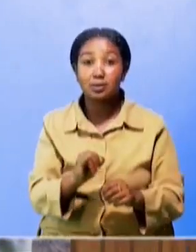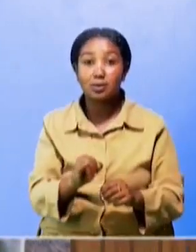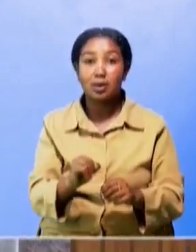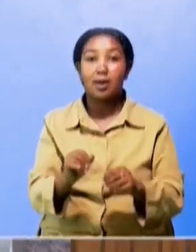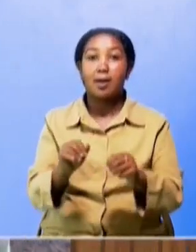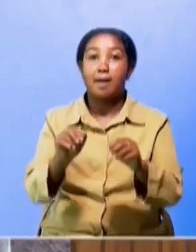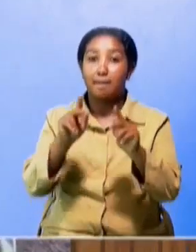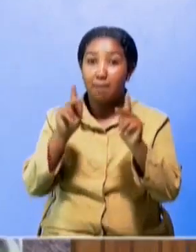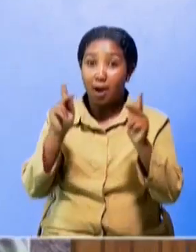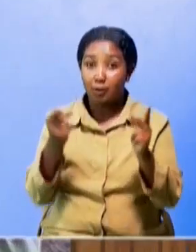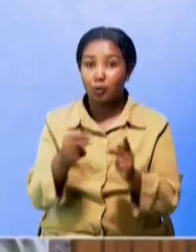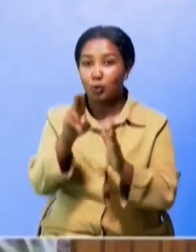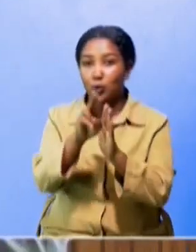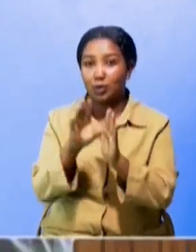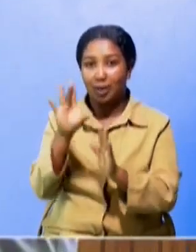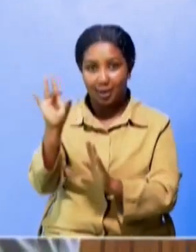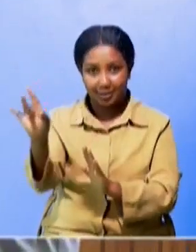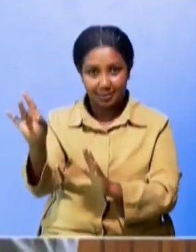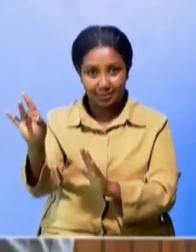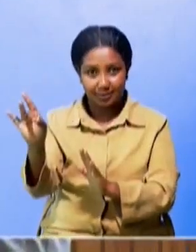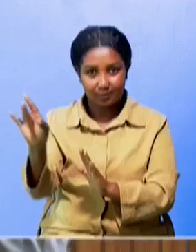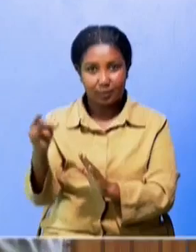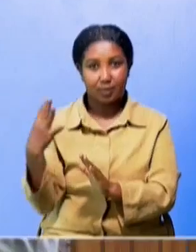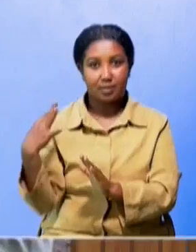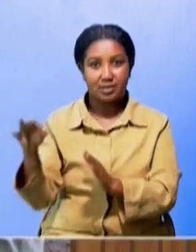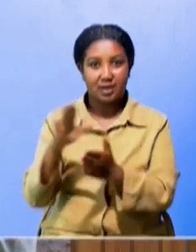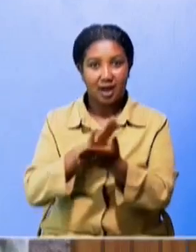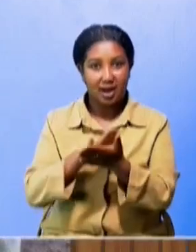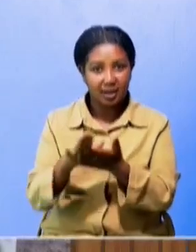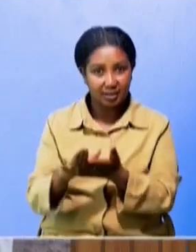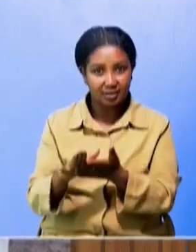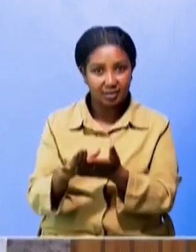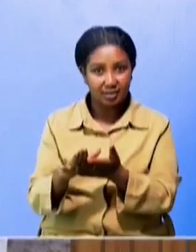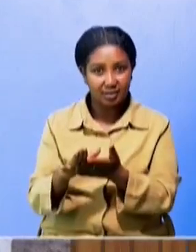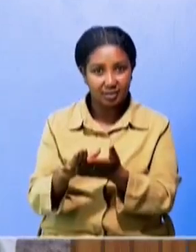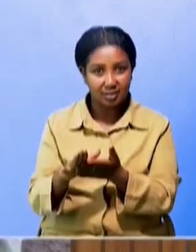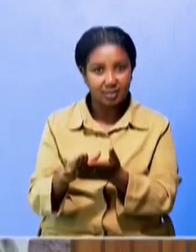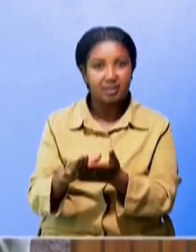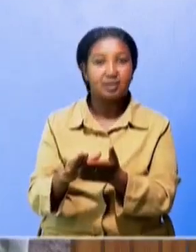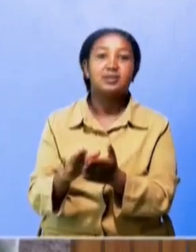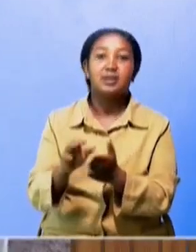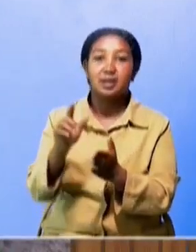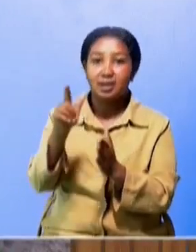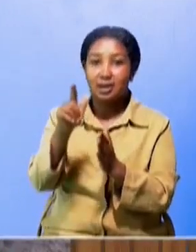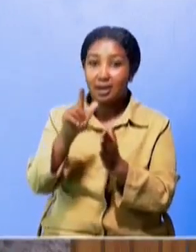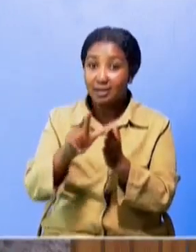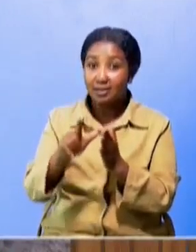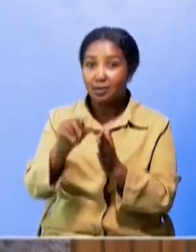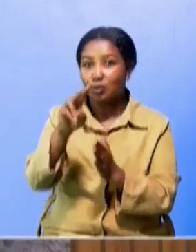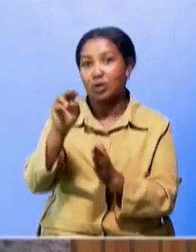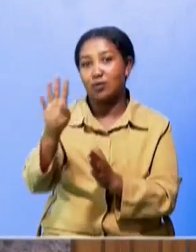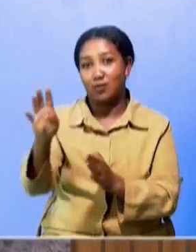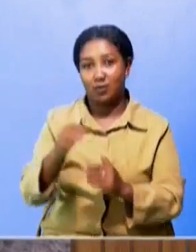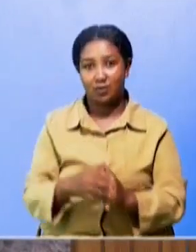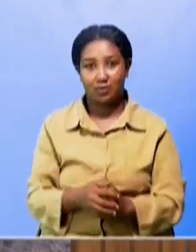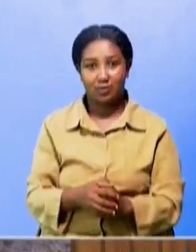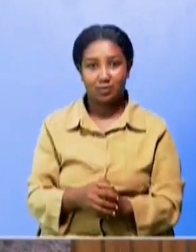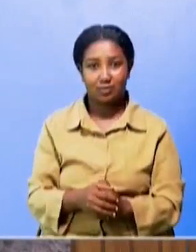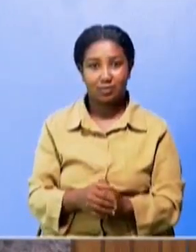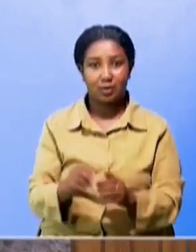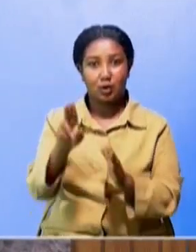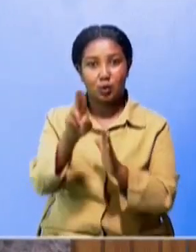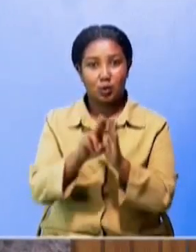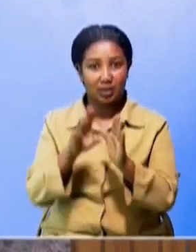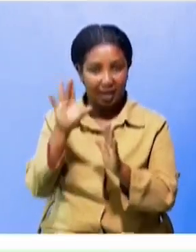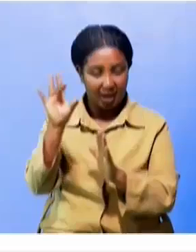part of Unit 8, Personal Hygiene still. Now, that is lesson 24. Unit